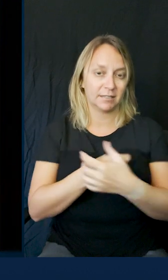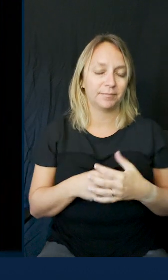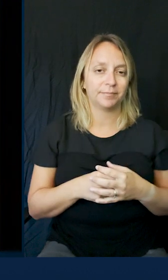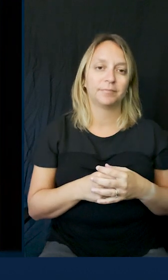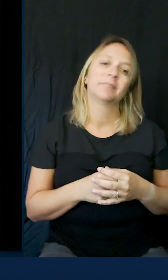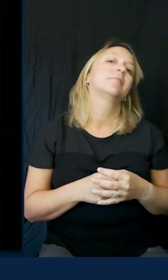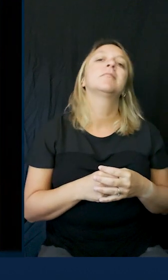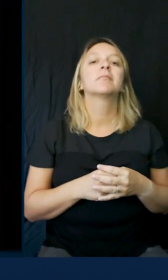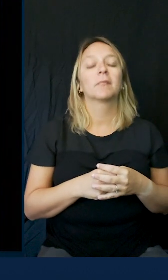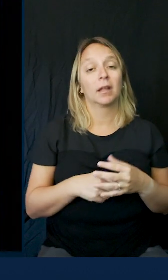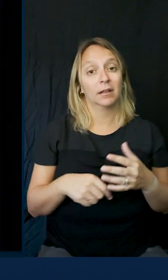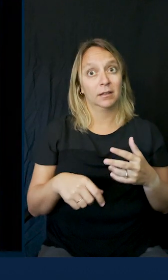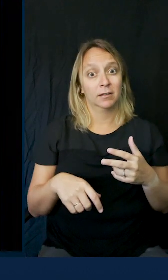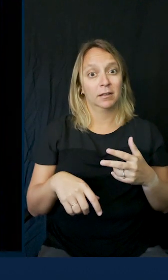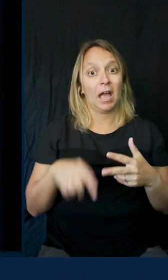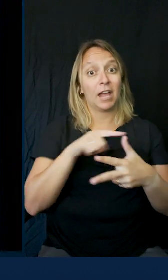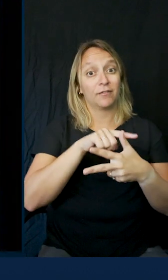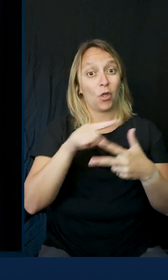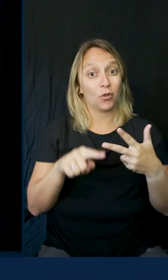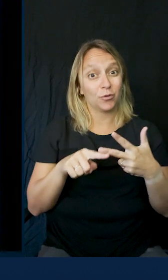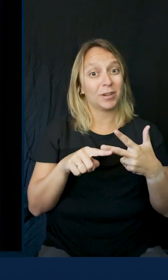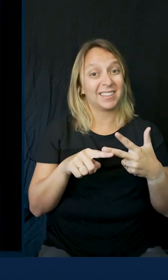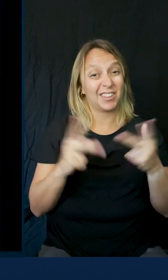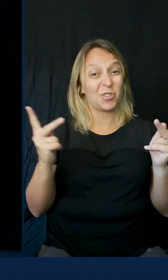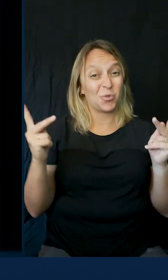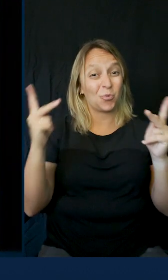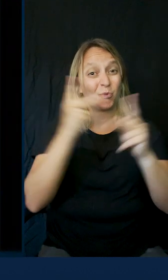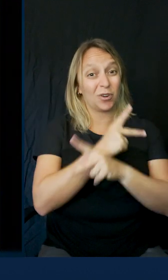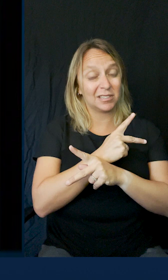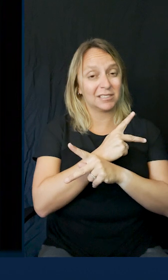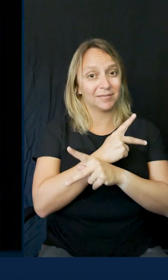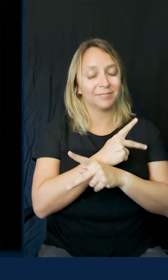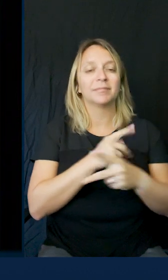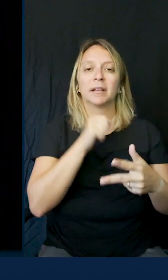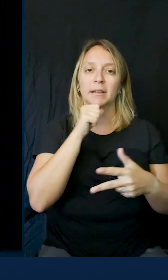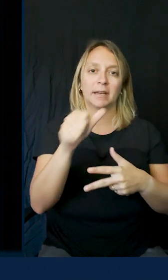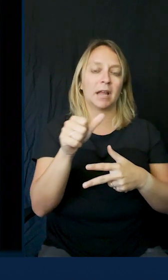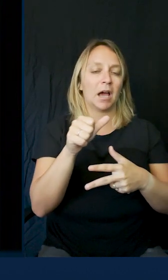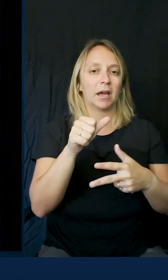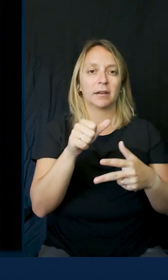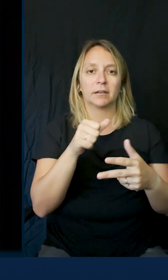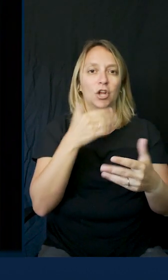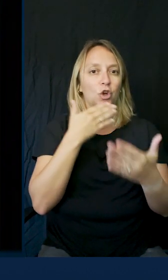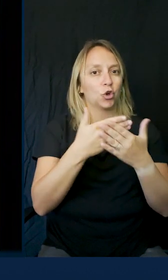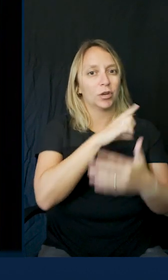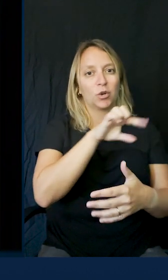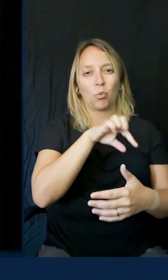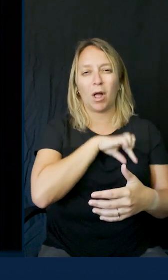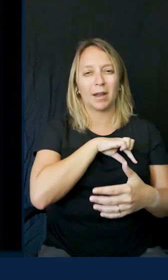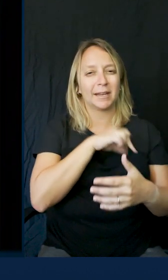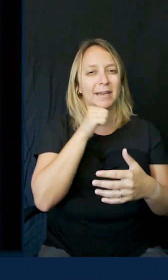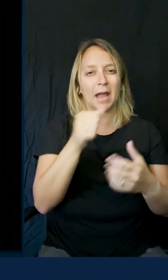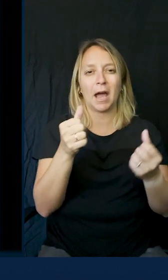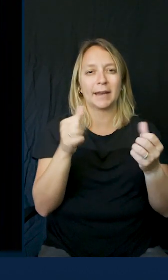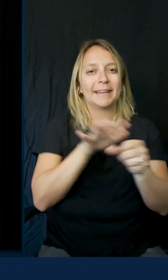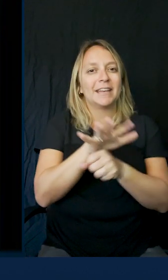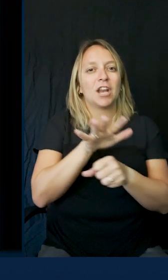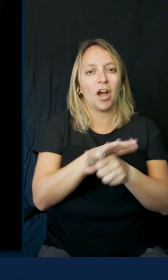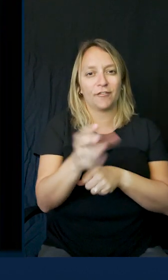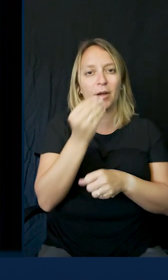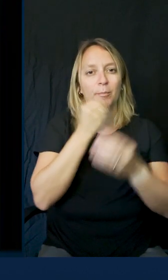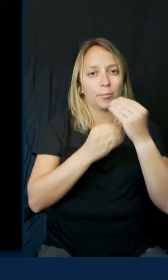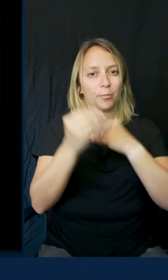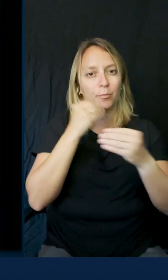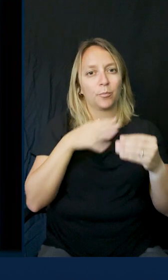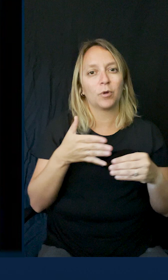Out of all of those threats, by far the biggest threat is the lack of quality and quantity prey. You can see from these photos that